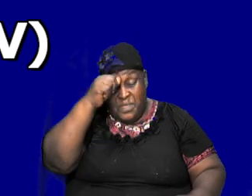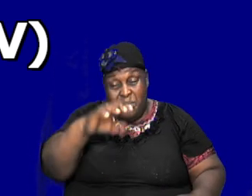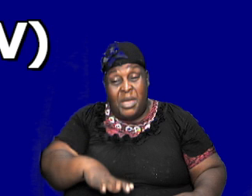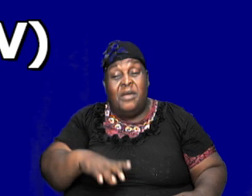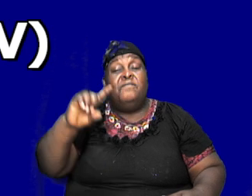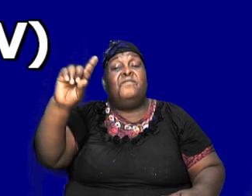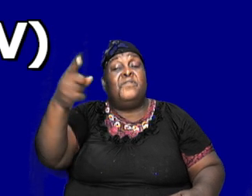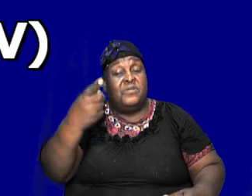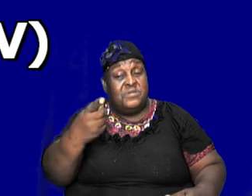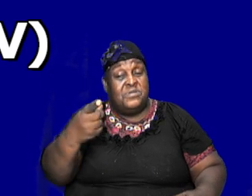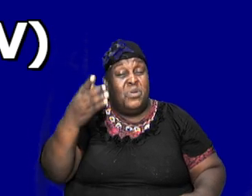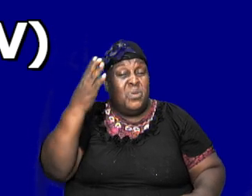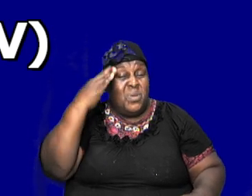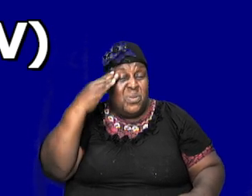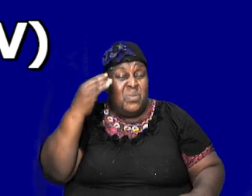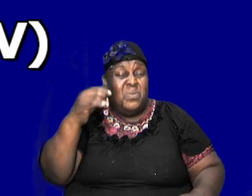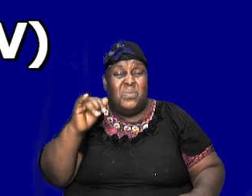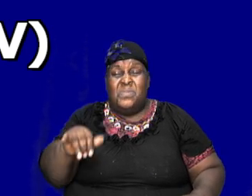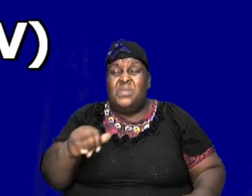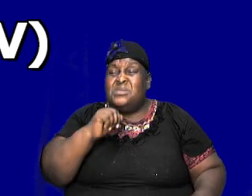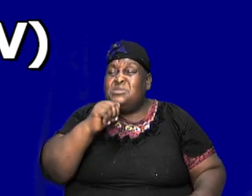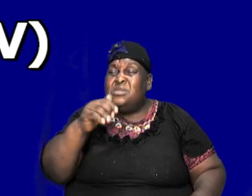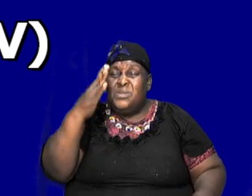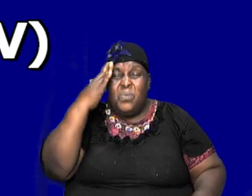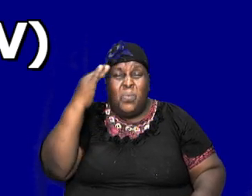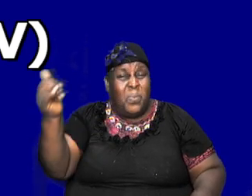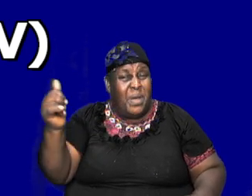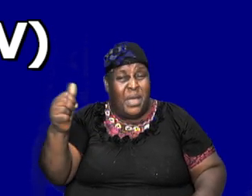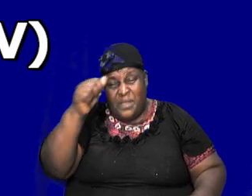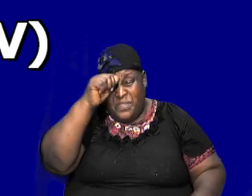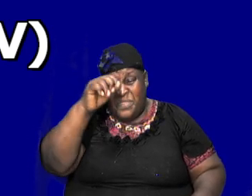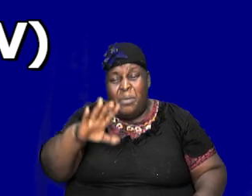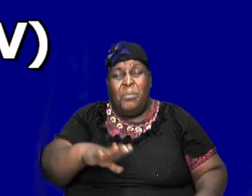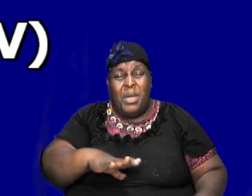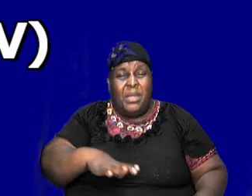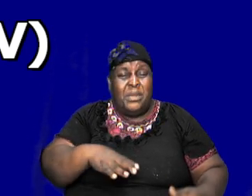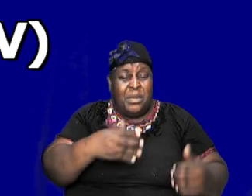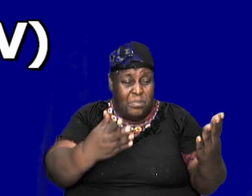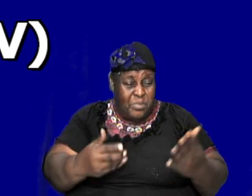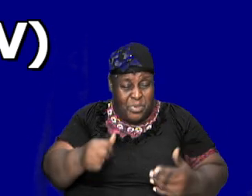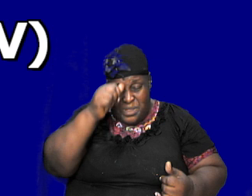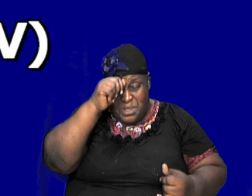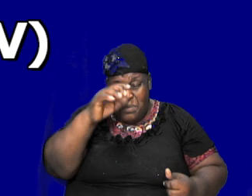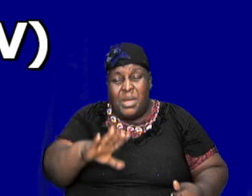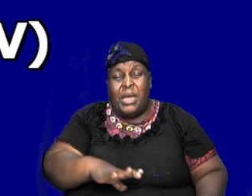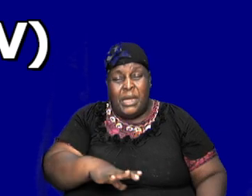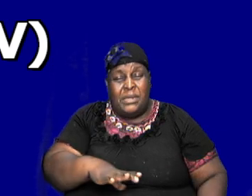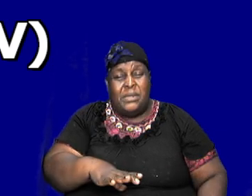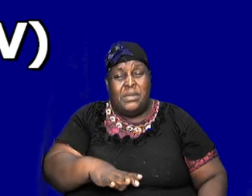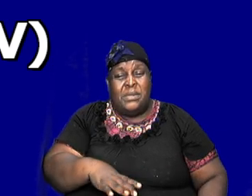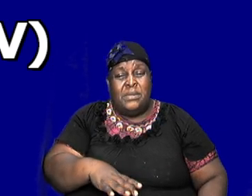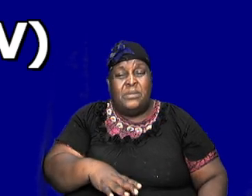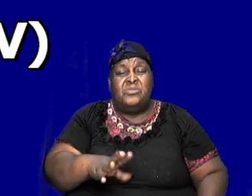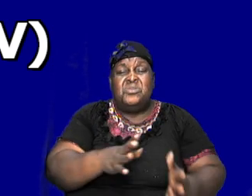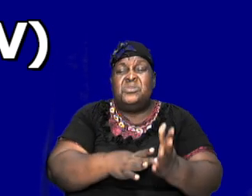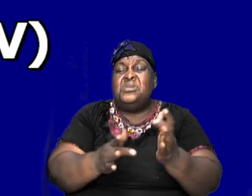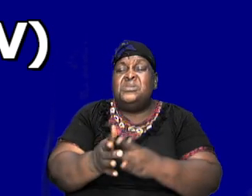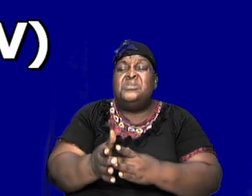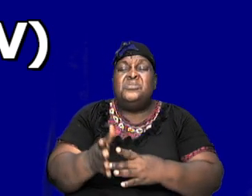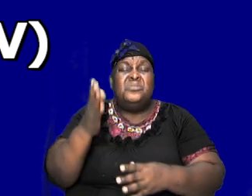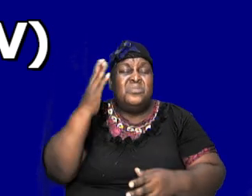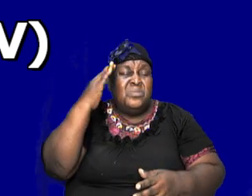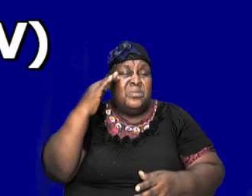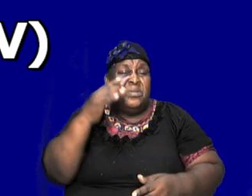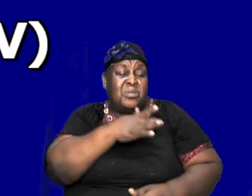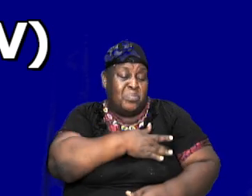not why they went through all of that. Jesus knew that they would not appreciate